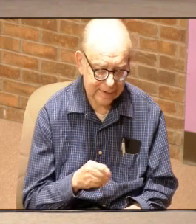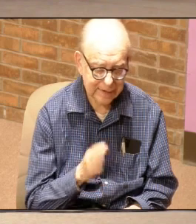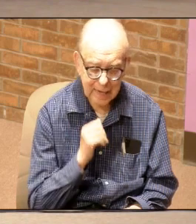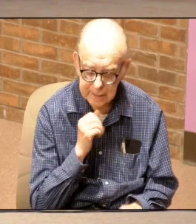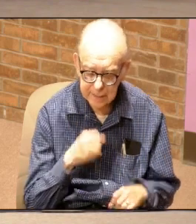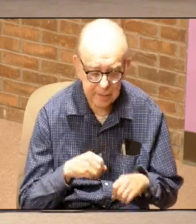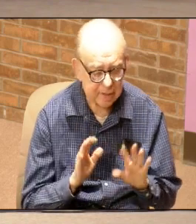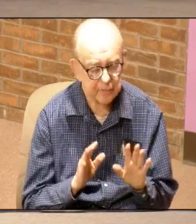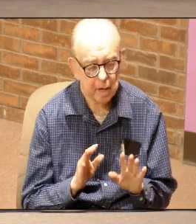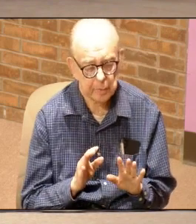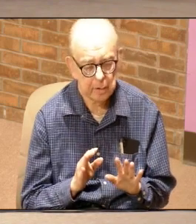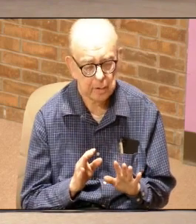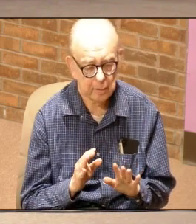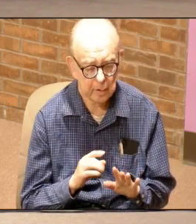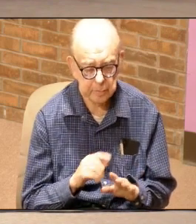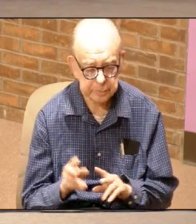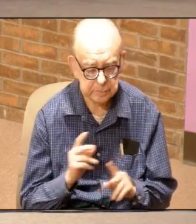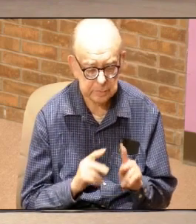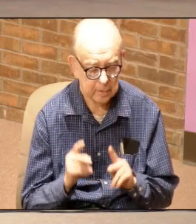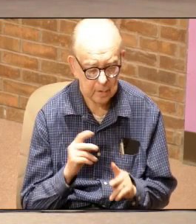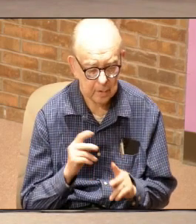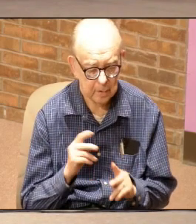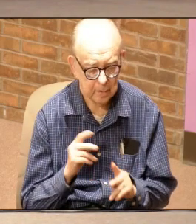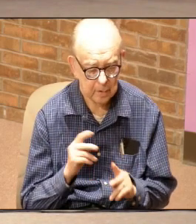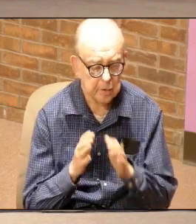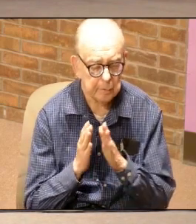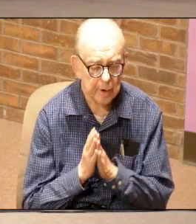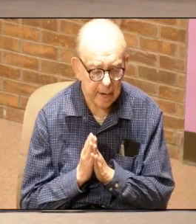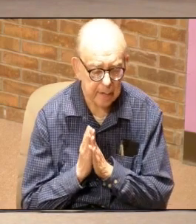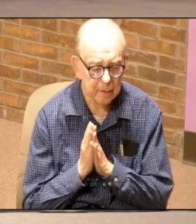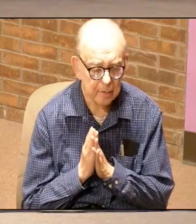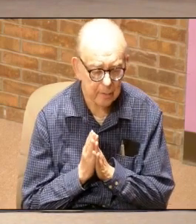doesn't. There are people still praying.